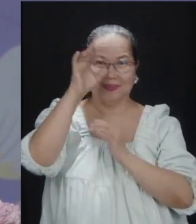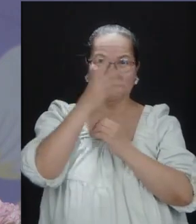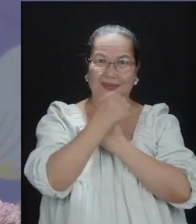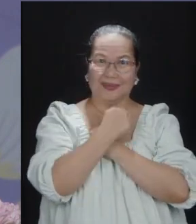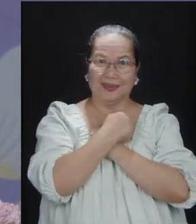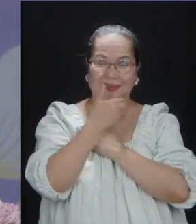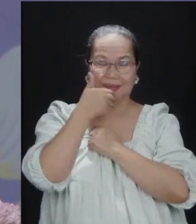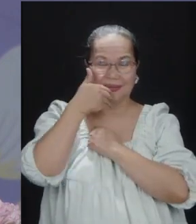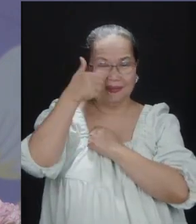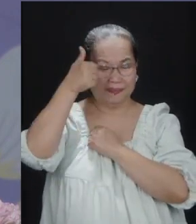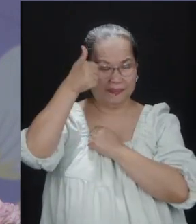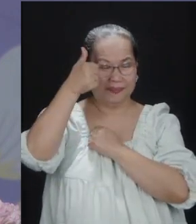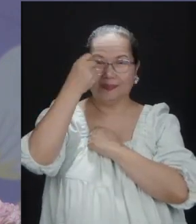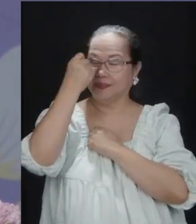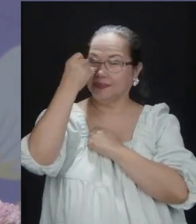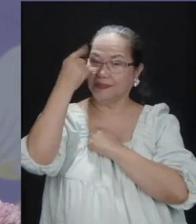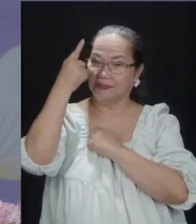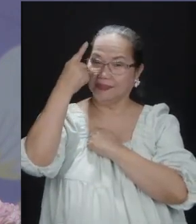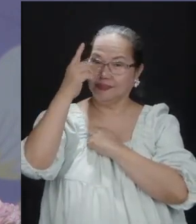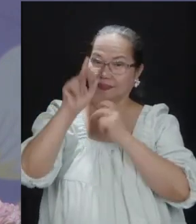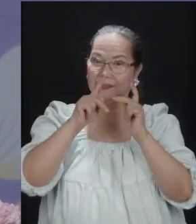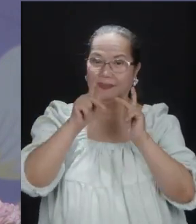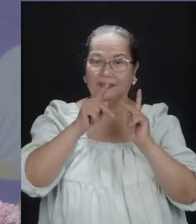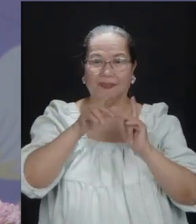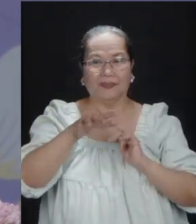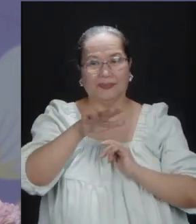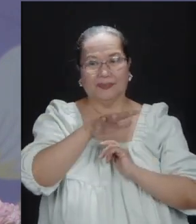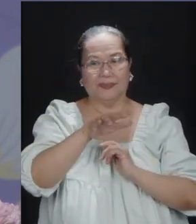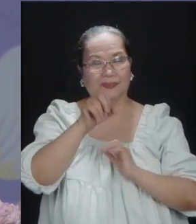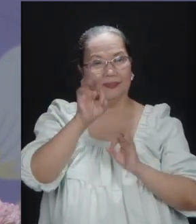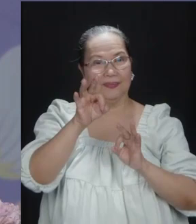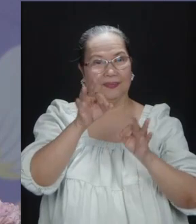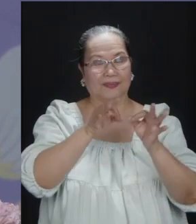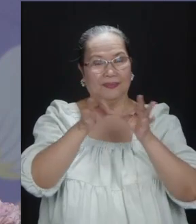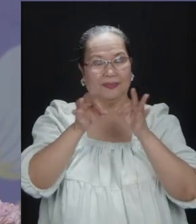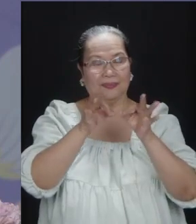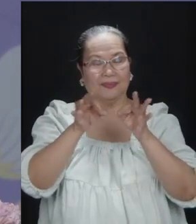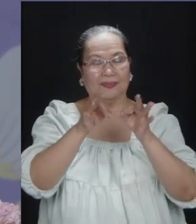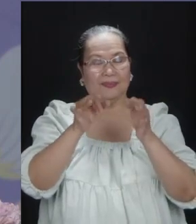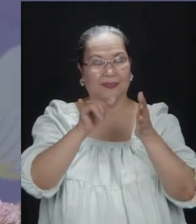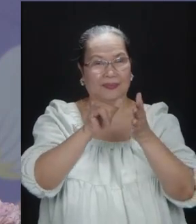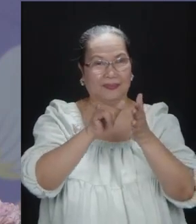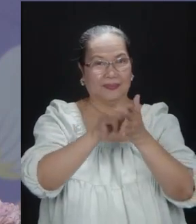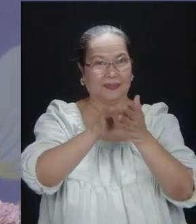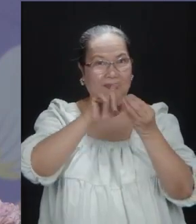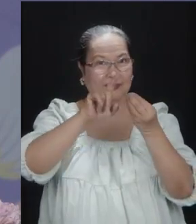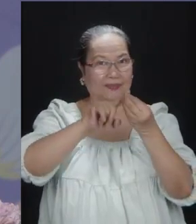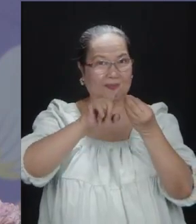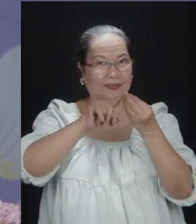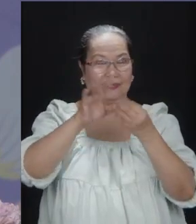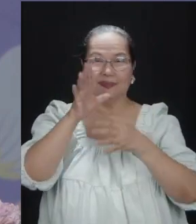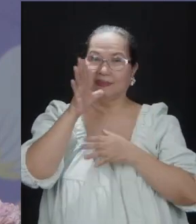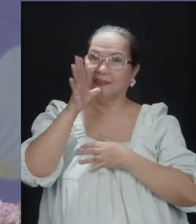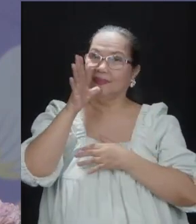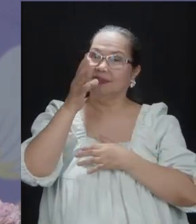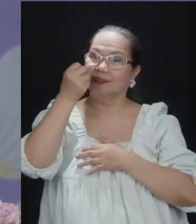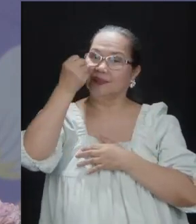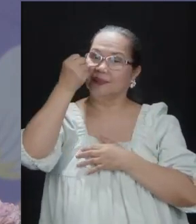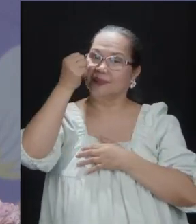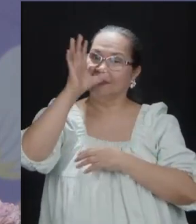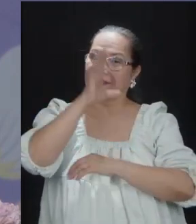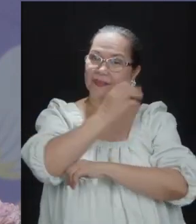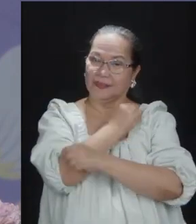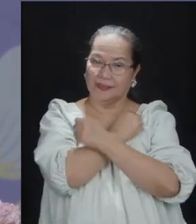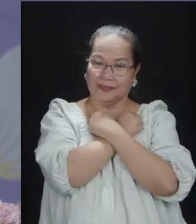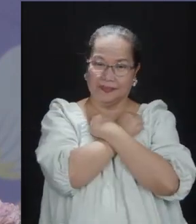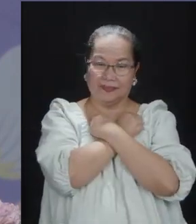be better understood by His people if He described it in terms of a mother's love. And